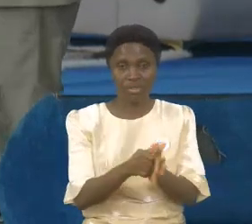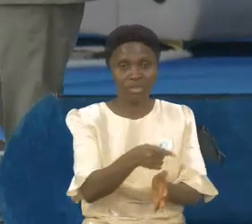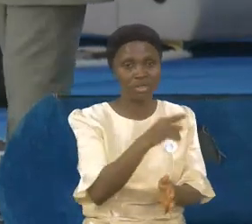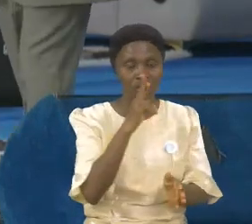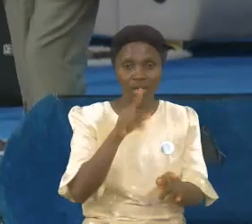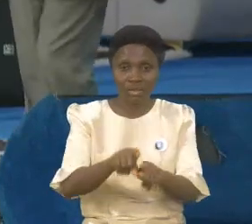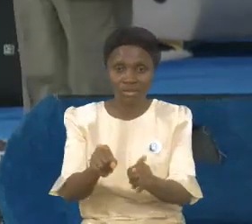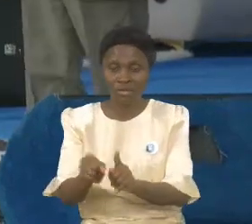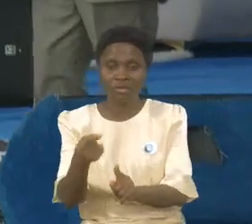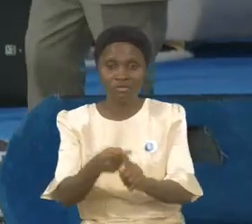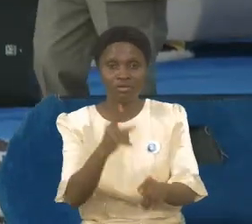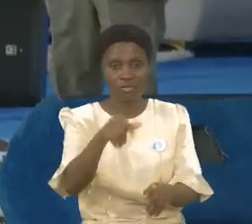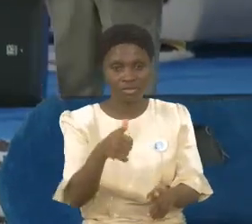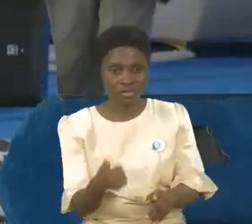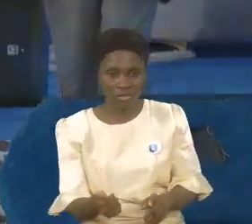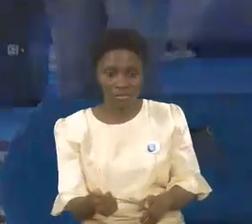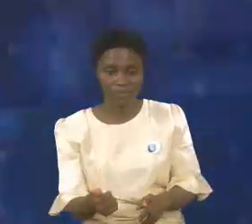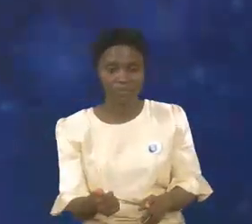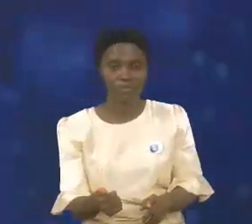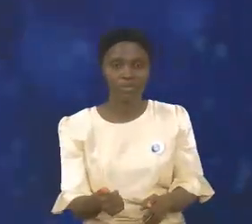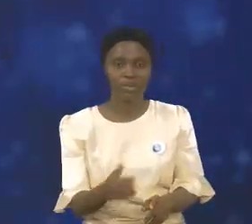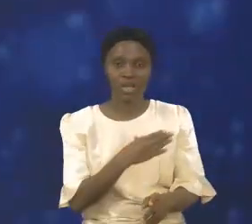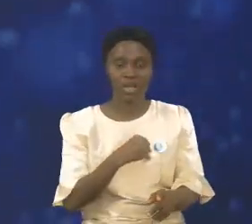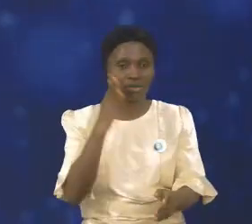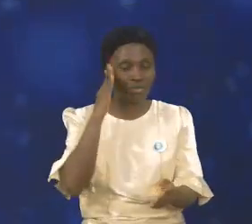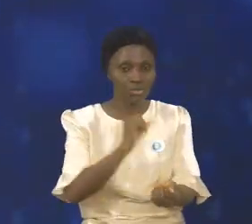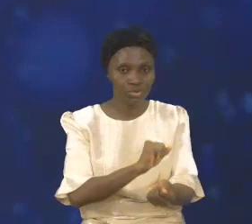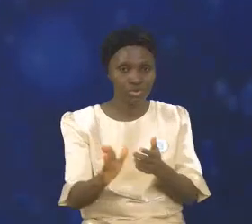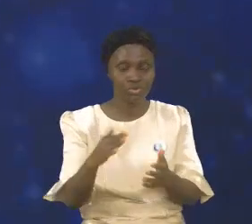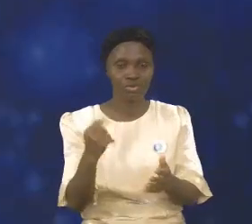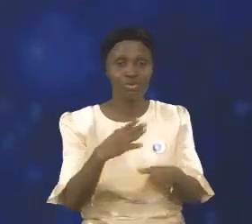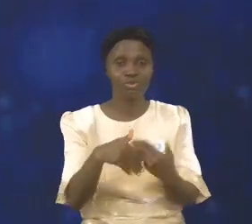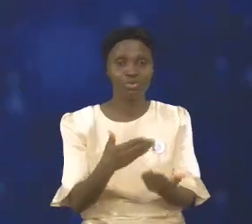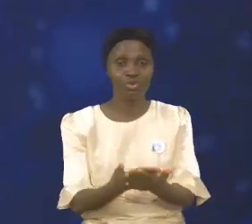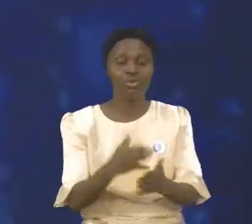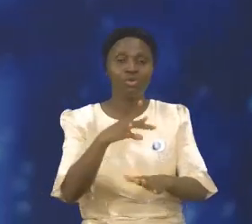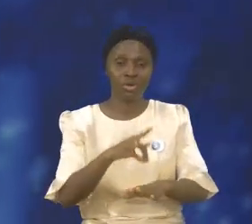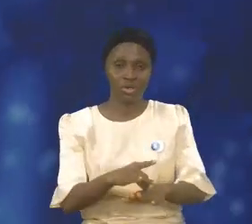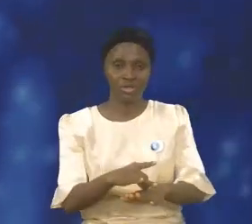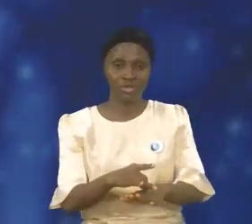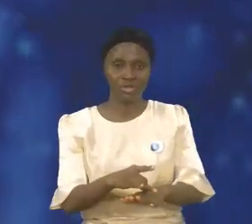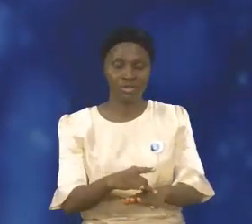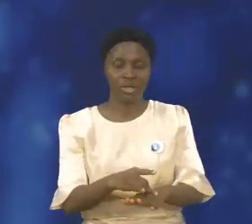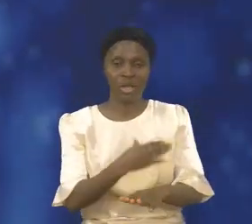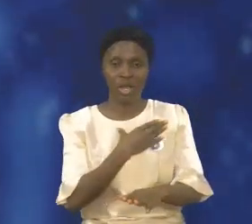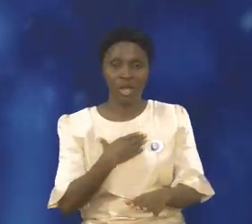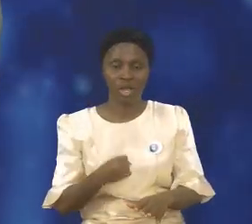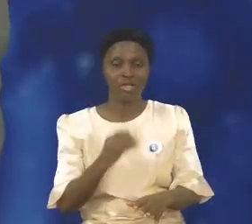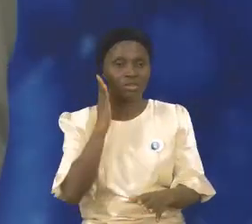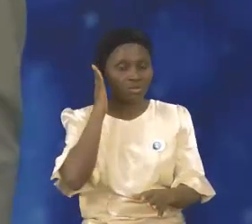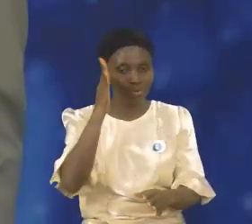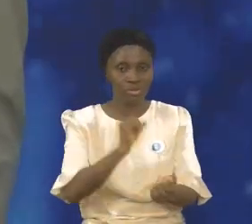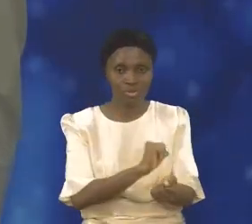kingdoms, and shall devour the whole earth. And shall devour the whole